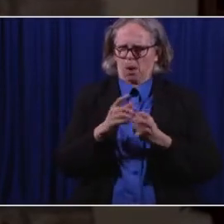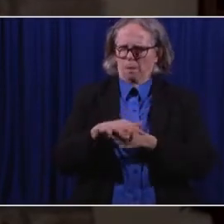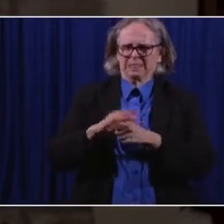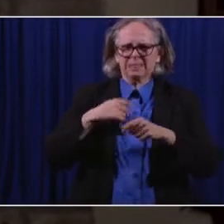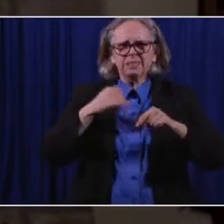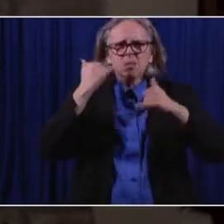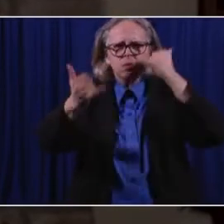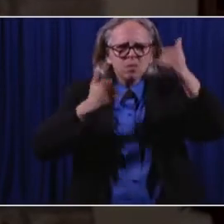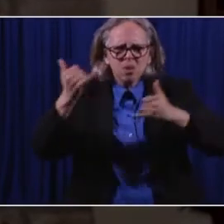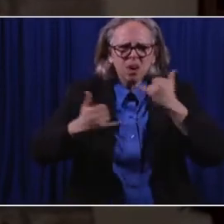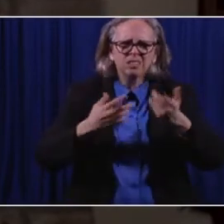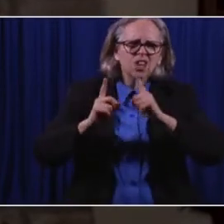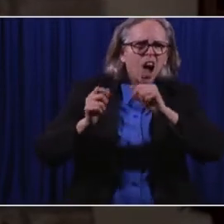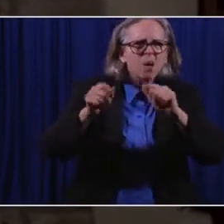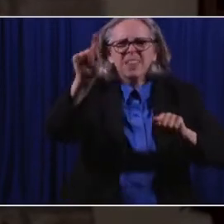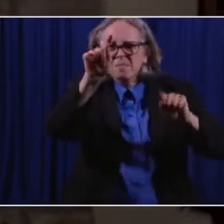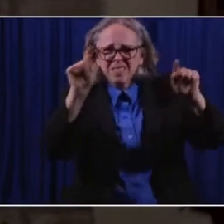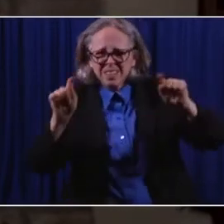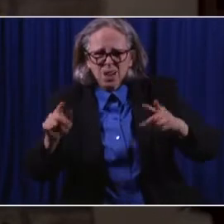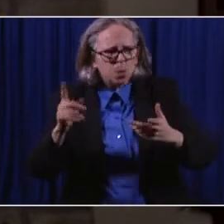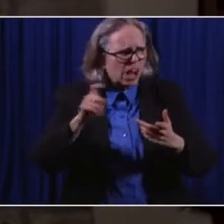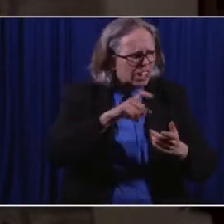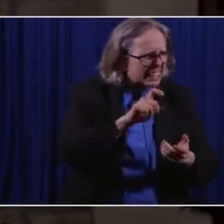health departments. What do you need? What can we help you with